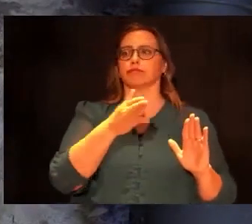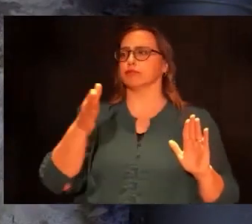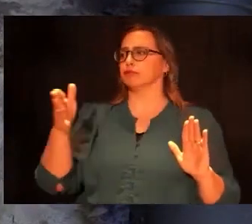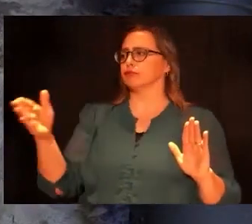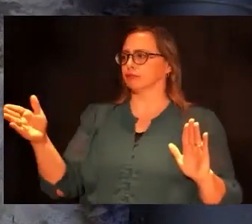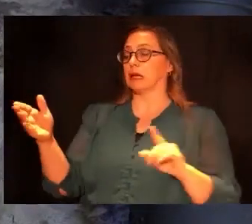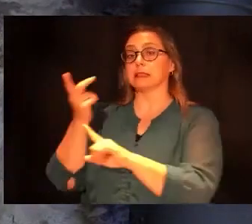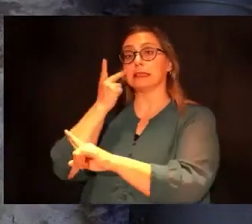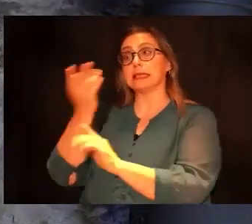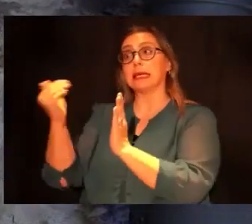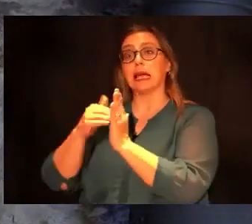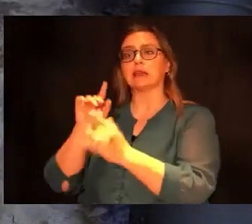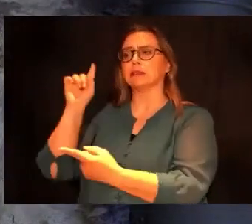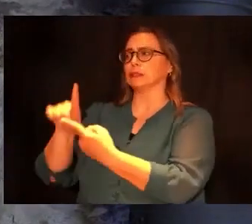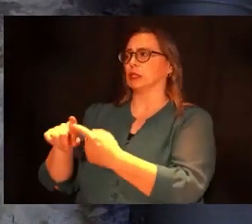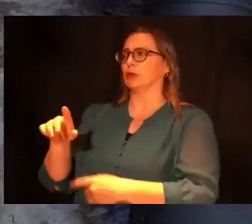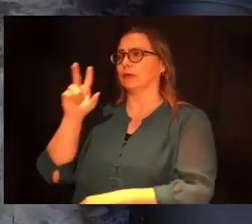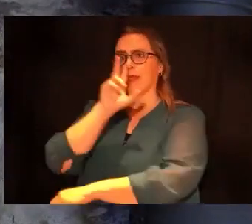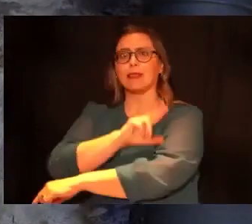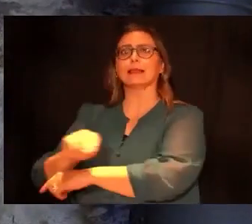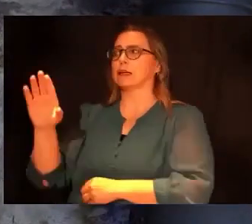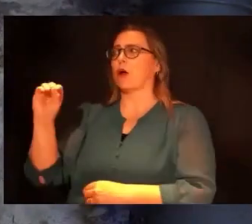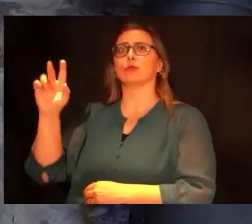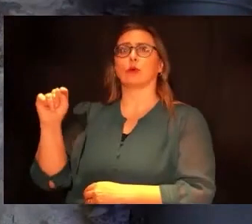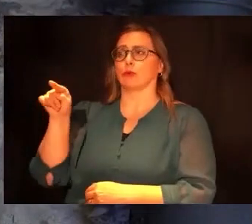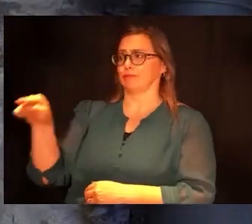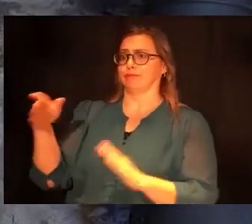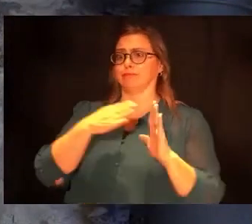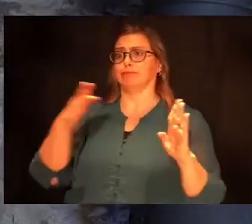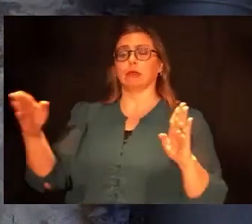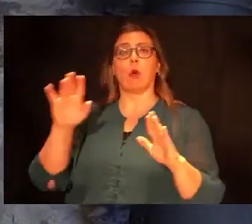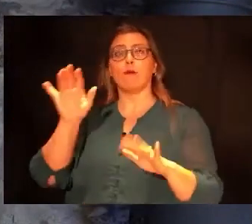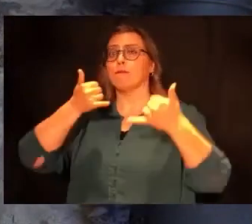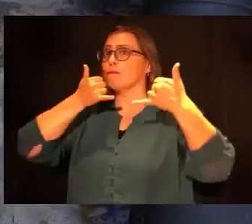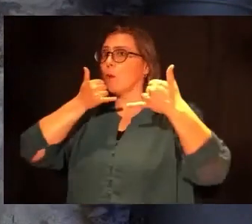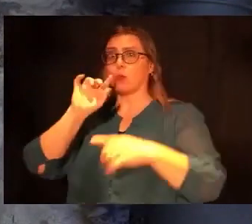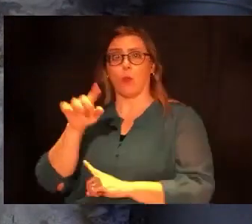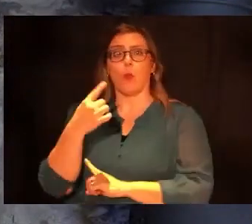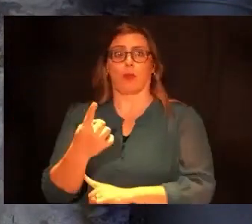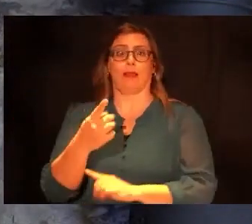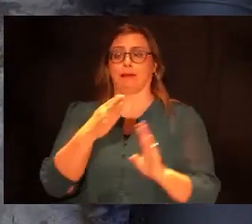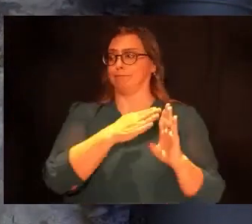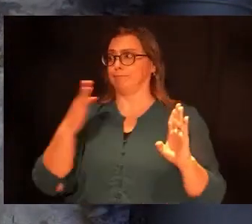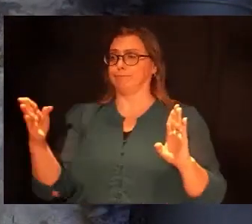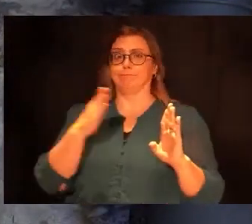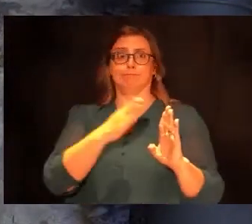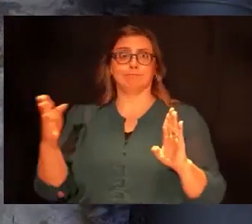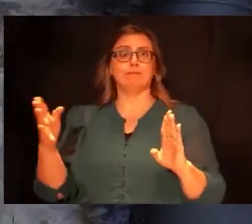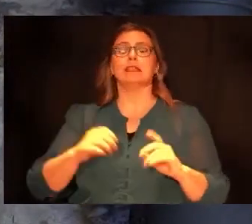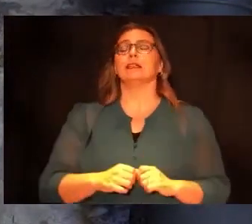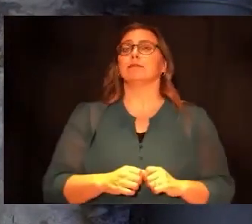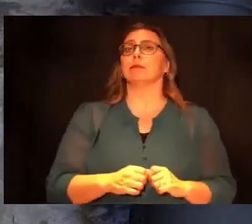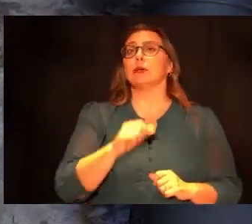again till Thanksgiving in October. So you see, we didn't really